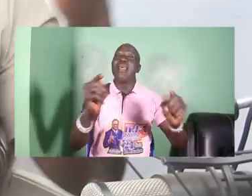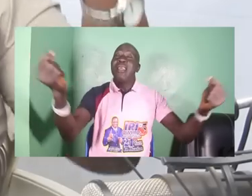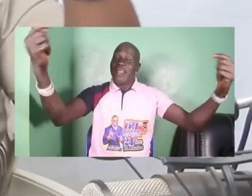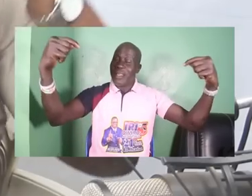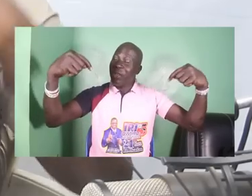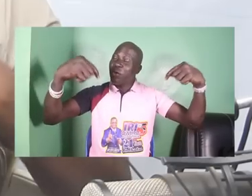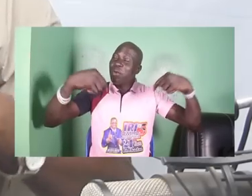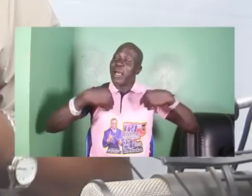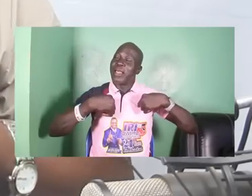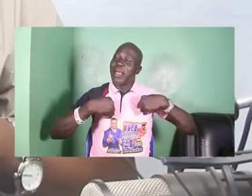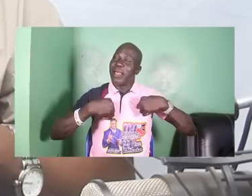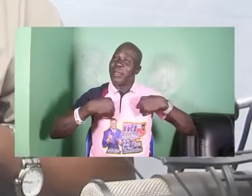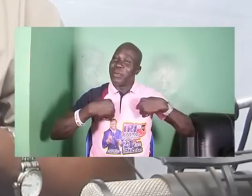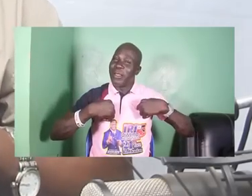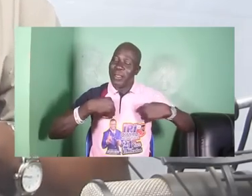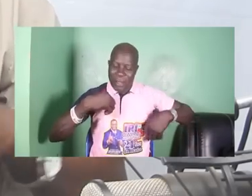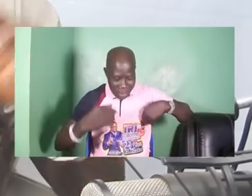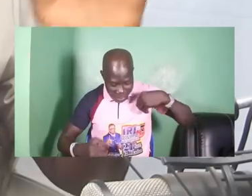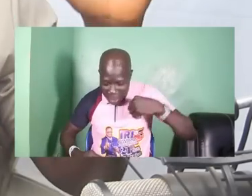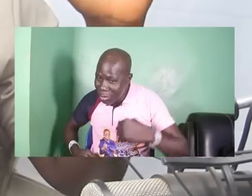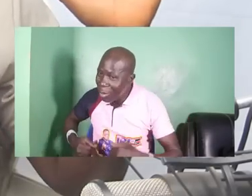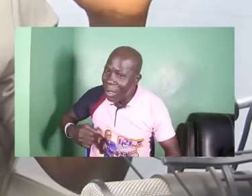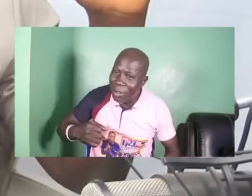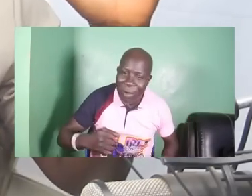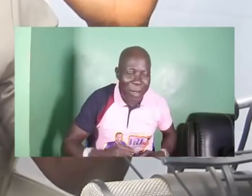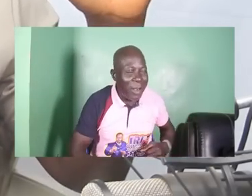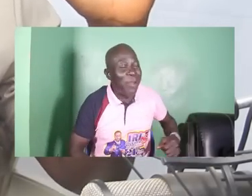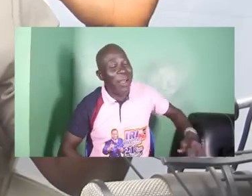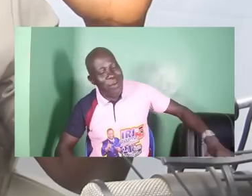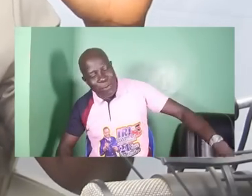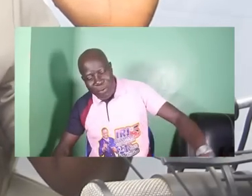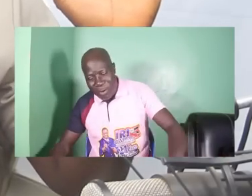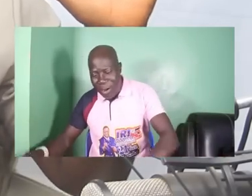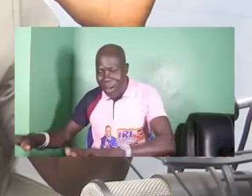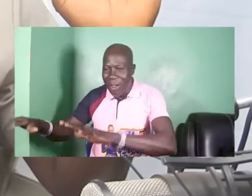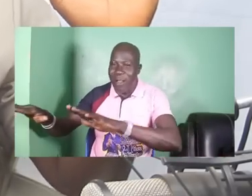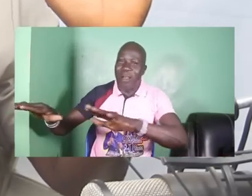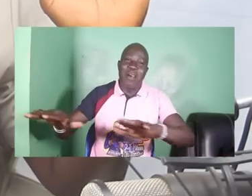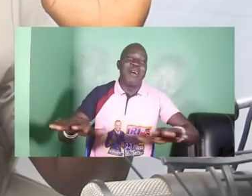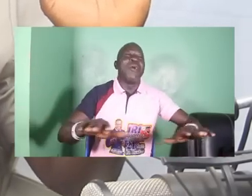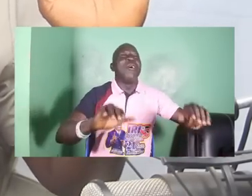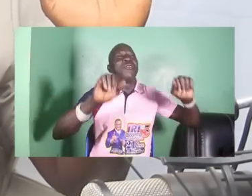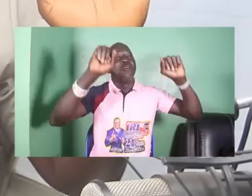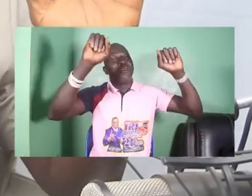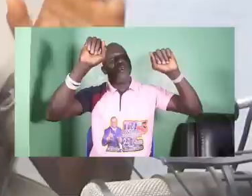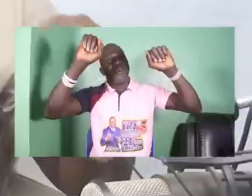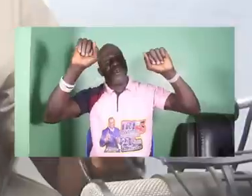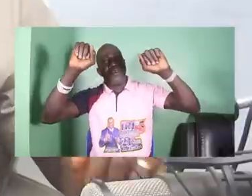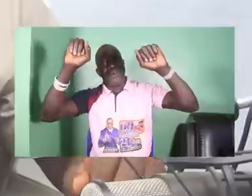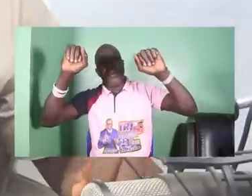re Nino aye mi majo mayo mara baba fun o oba